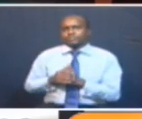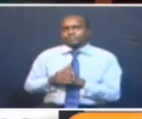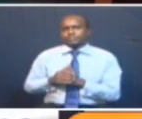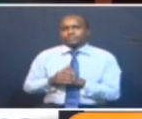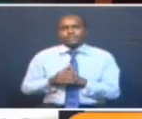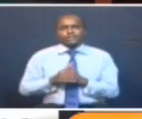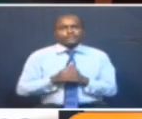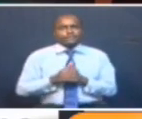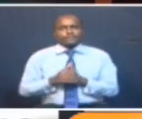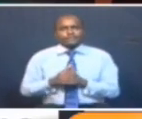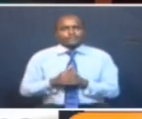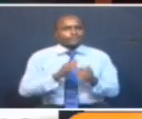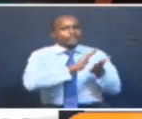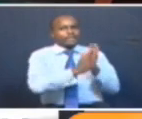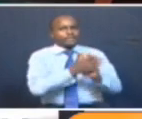No.